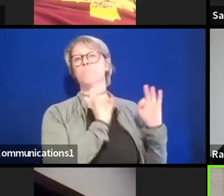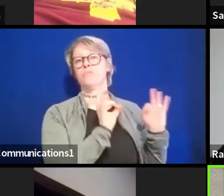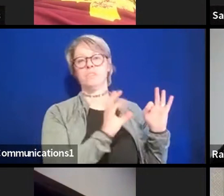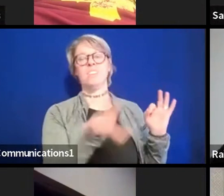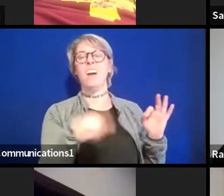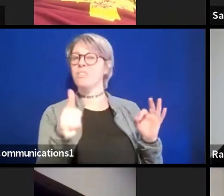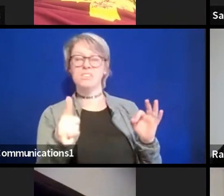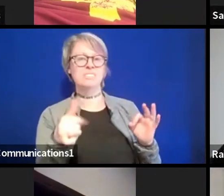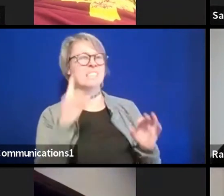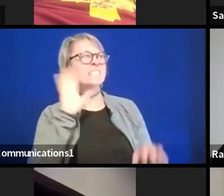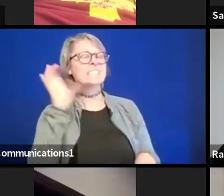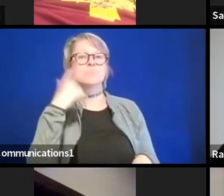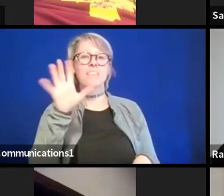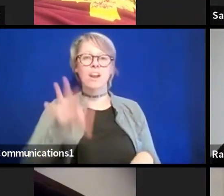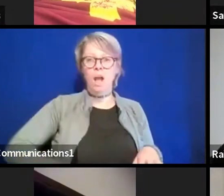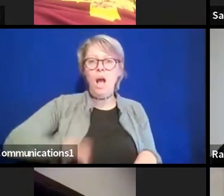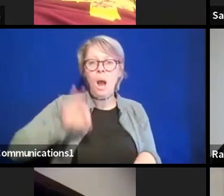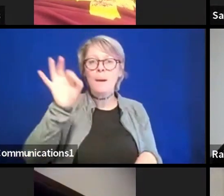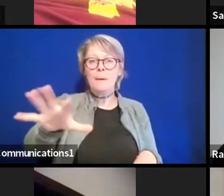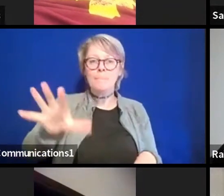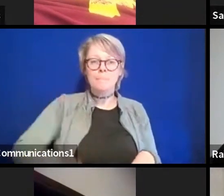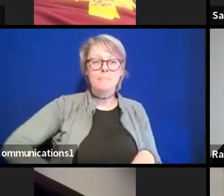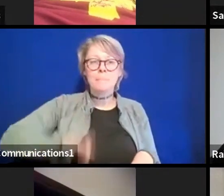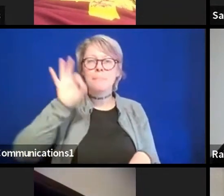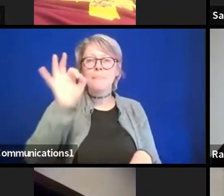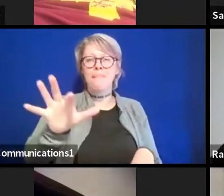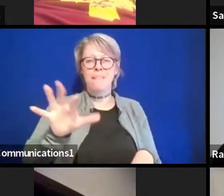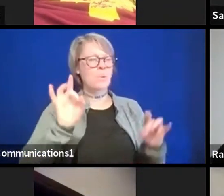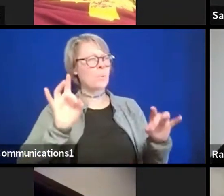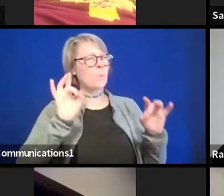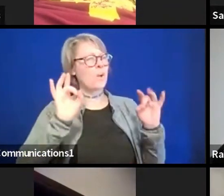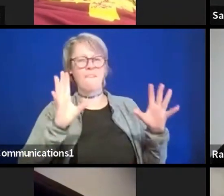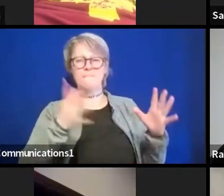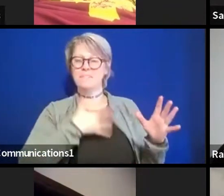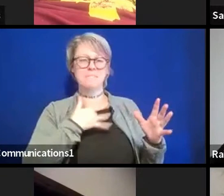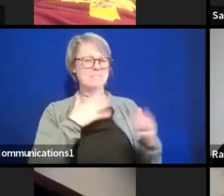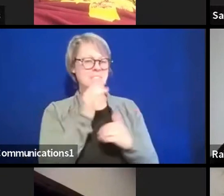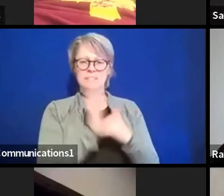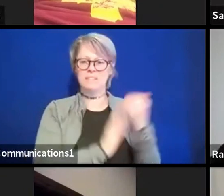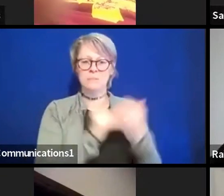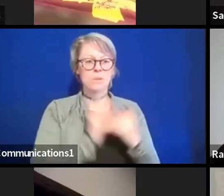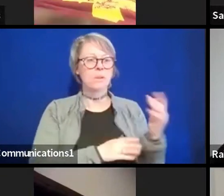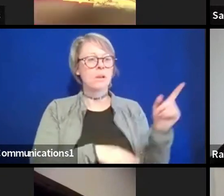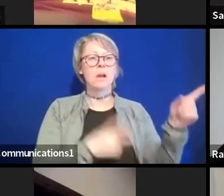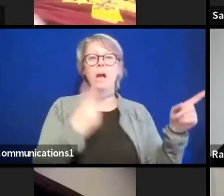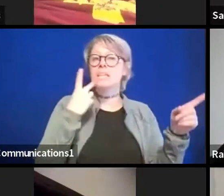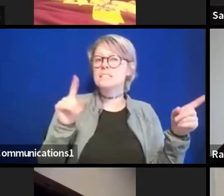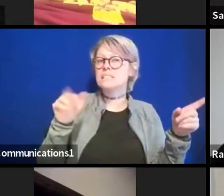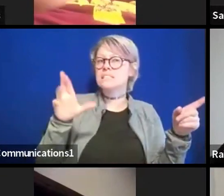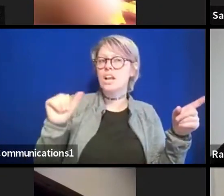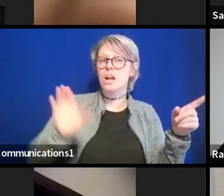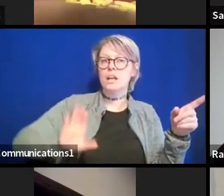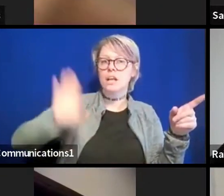paying the individual. That's a good entry into the next section, but I see Tara's hand is up, so I'm